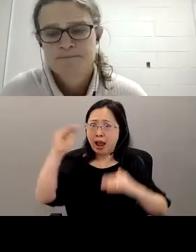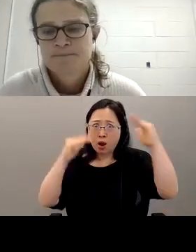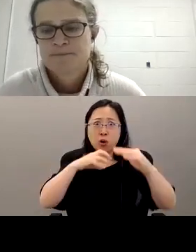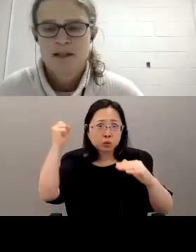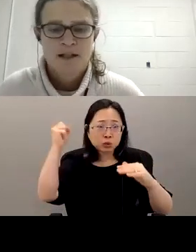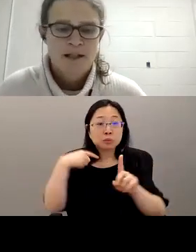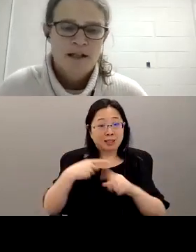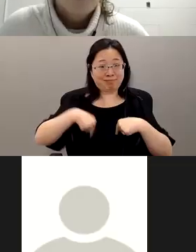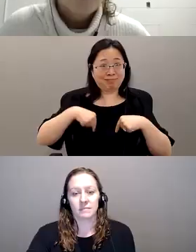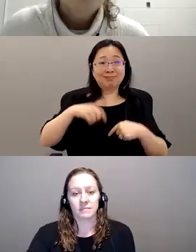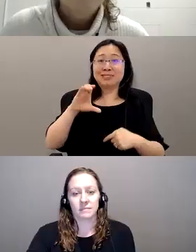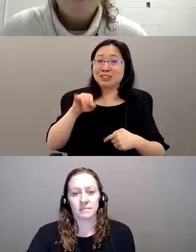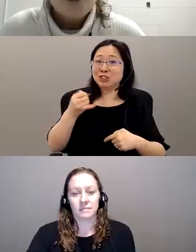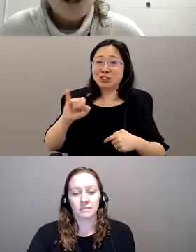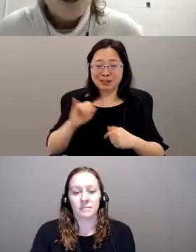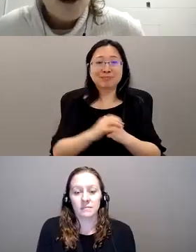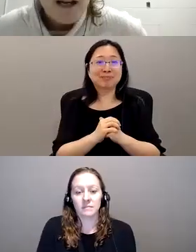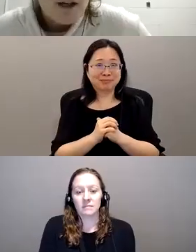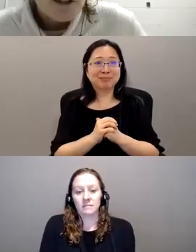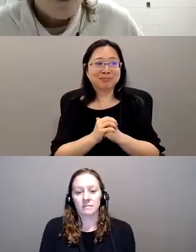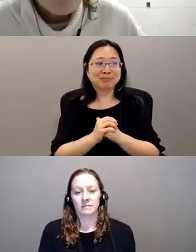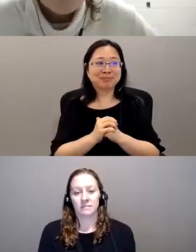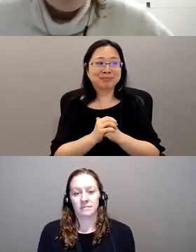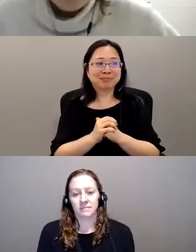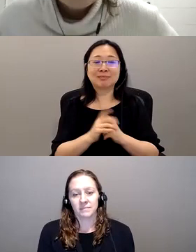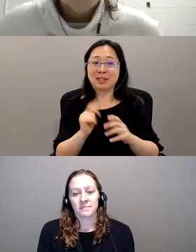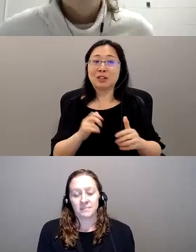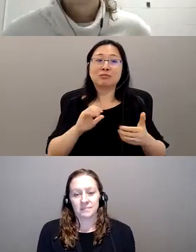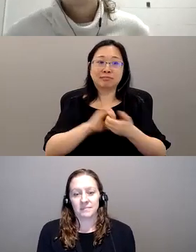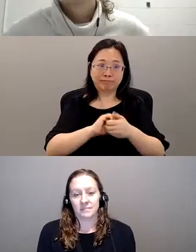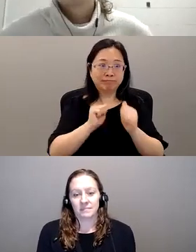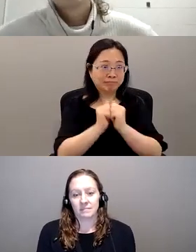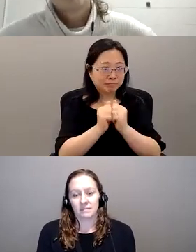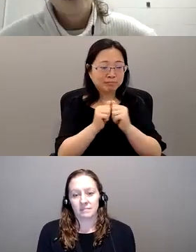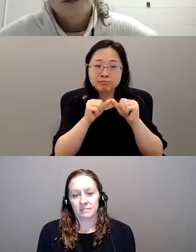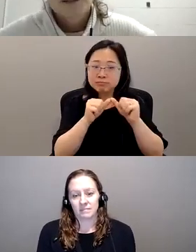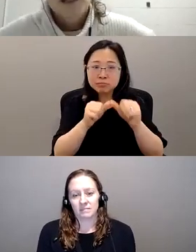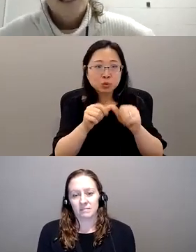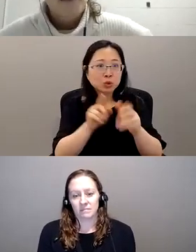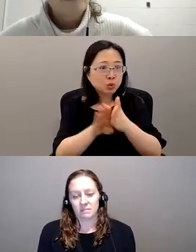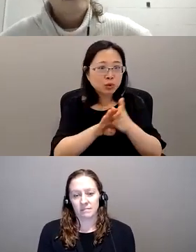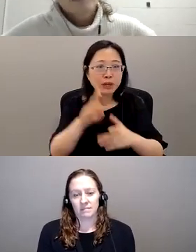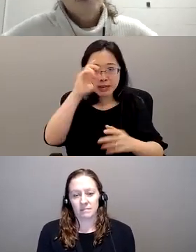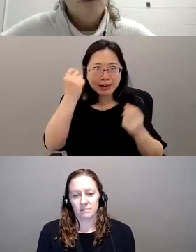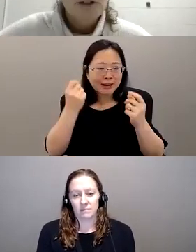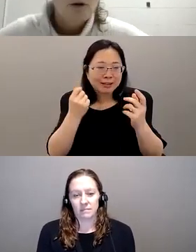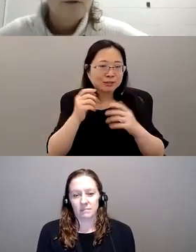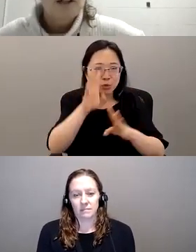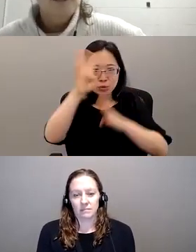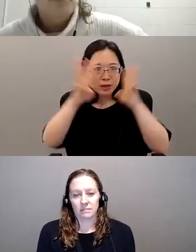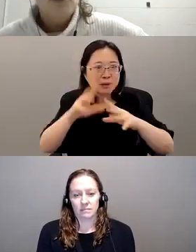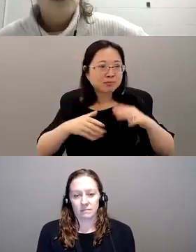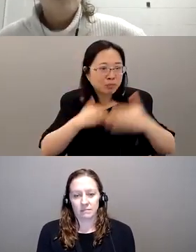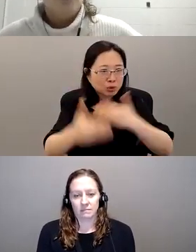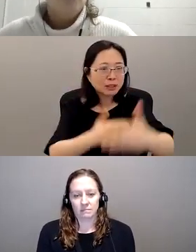us. So together, she created a restorative process that responded to elder abuse. And this led to the Restorative